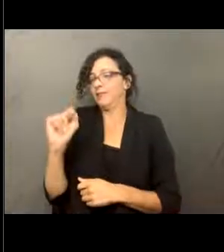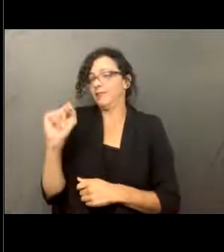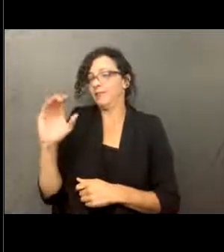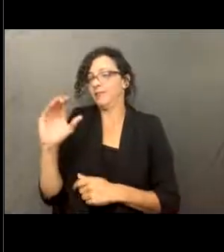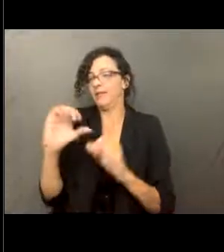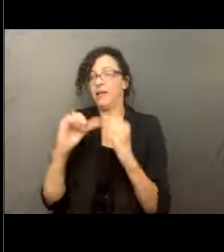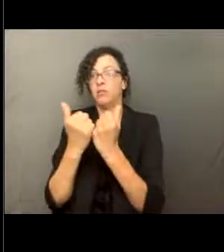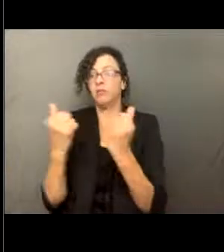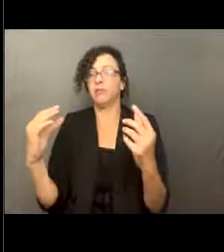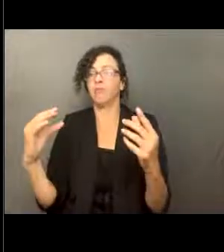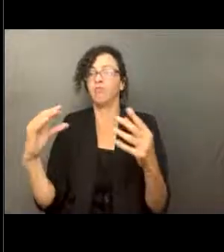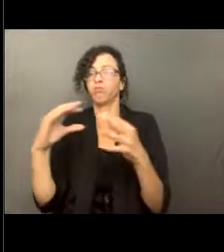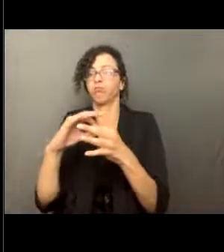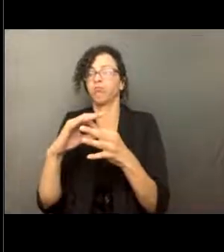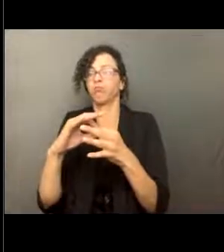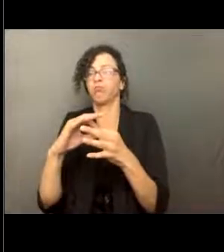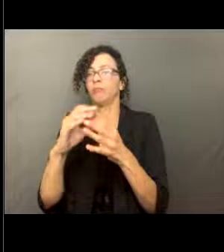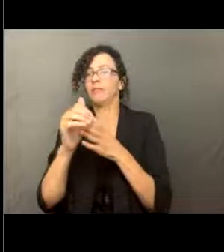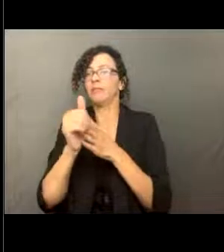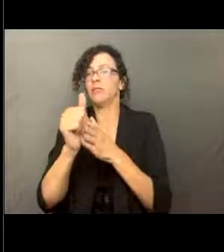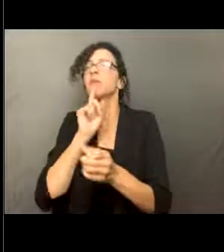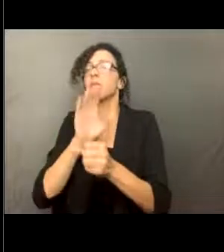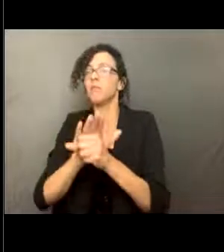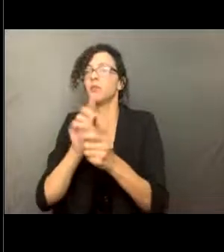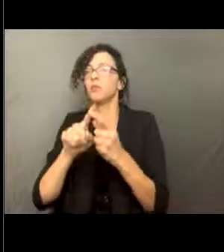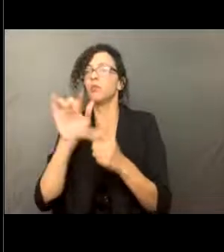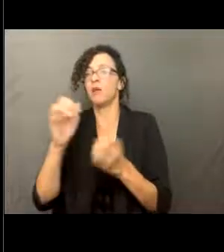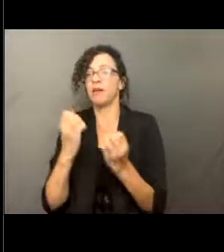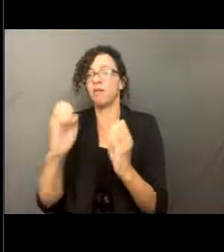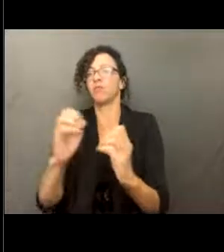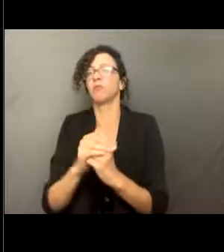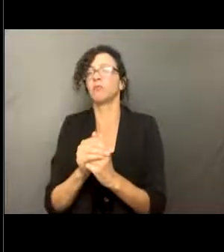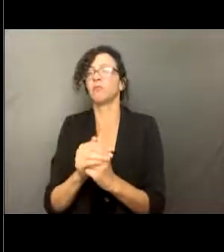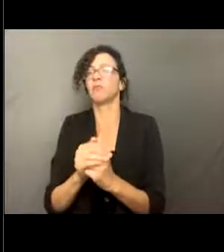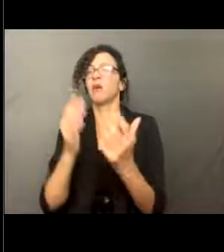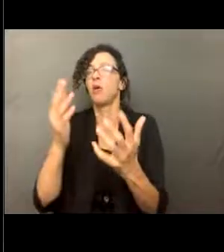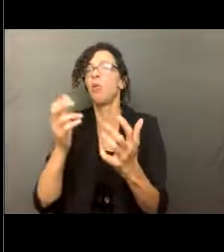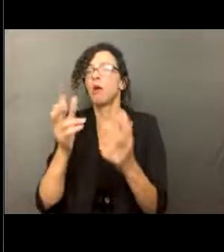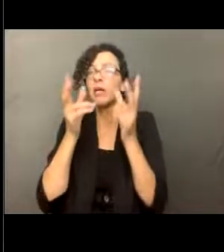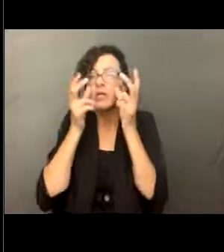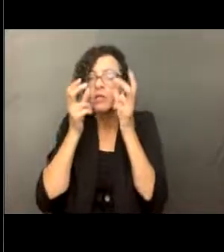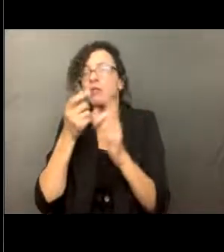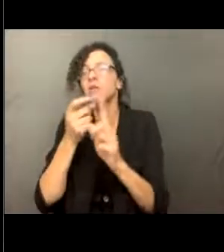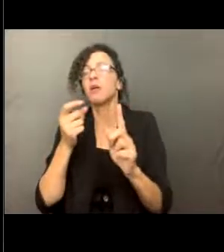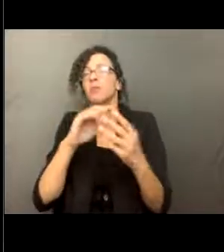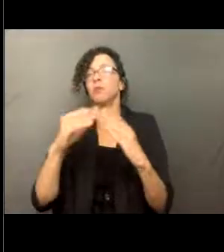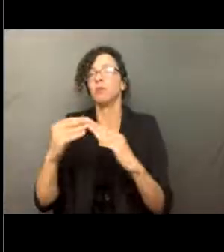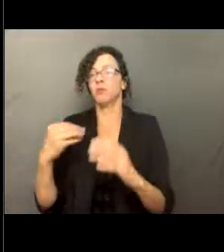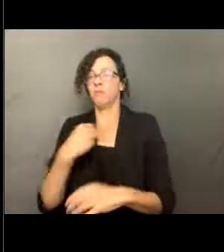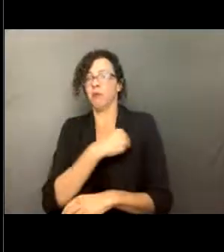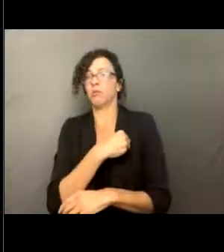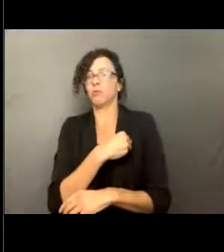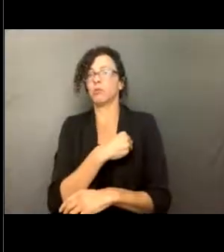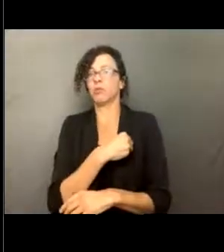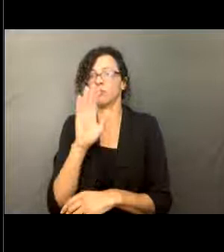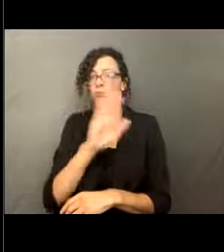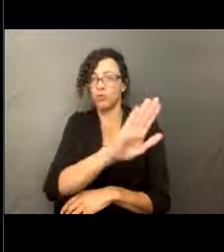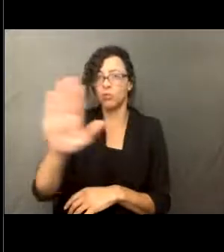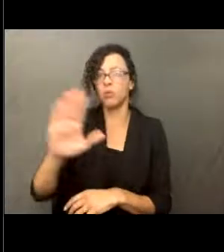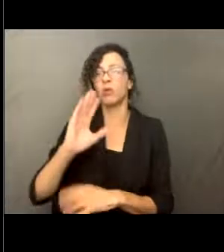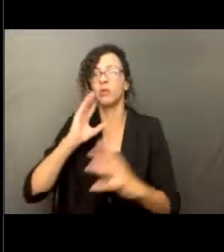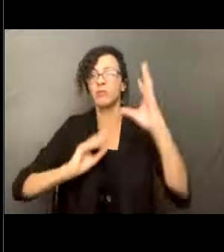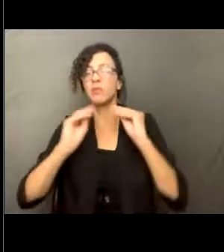effort, wanting to hear from community members on their experiences with the transportation system. Our agencies